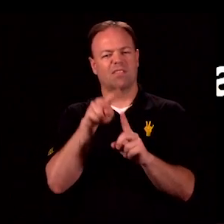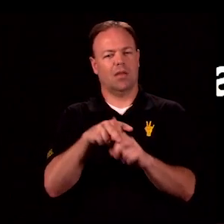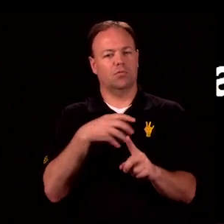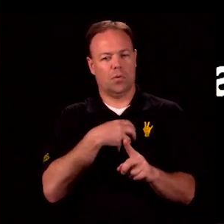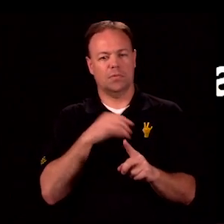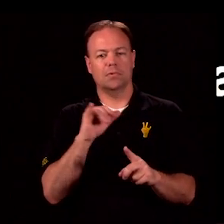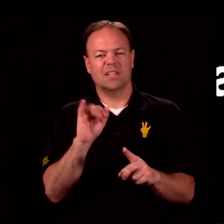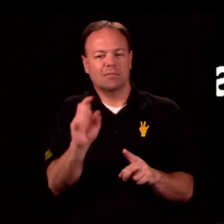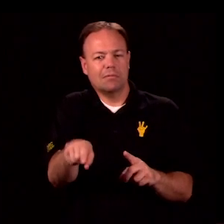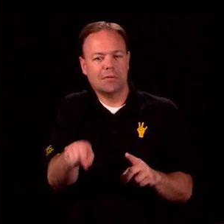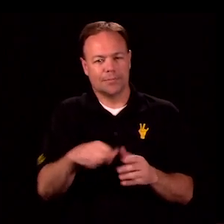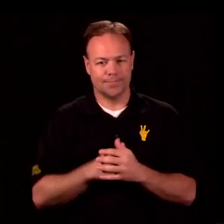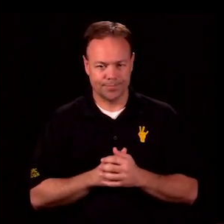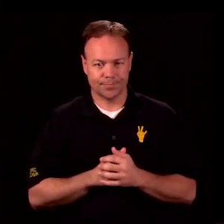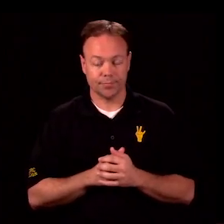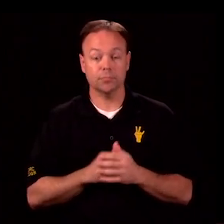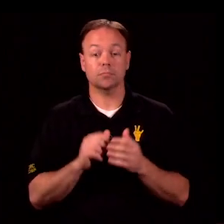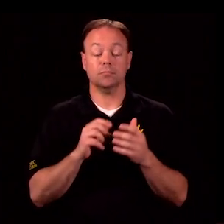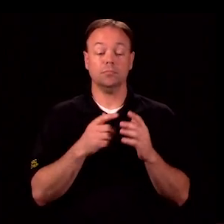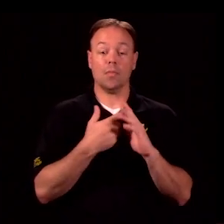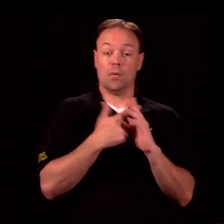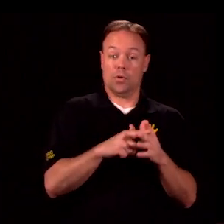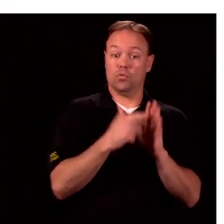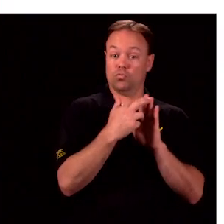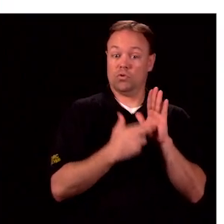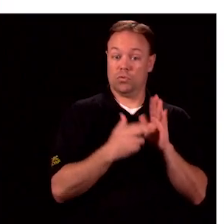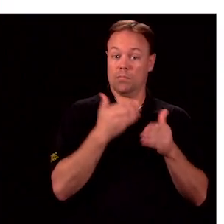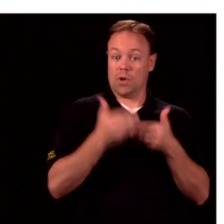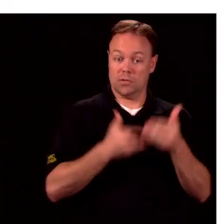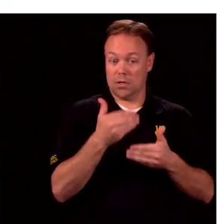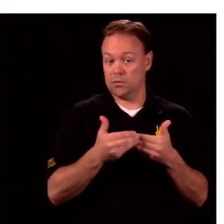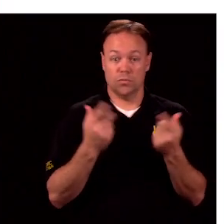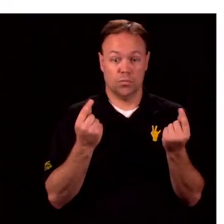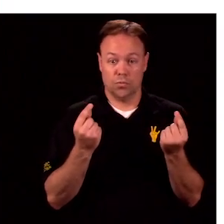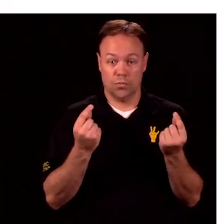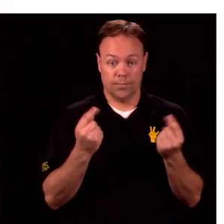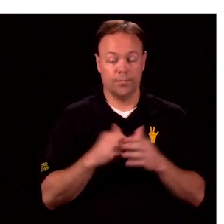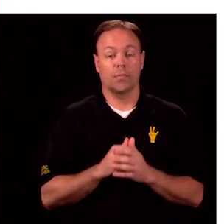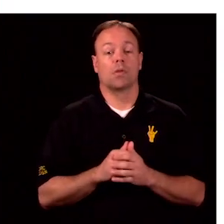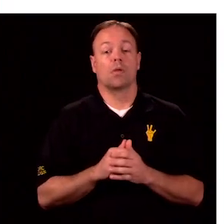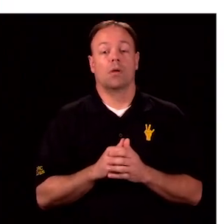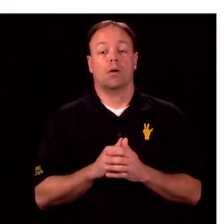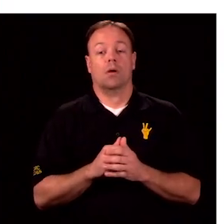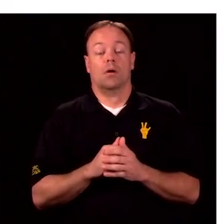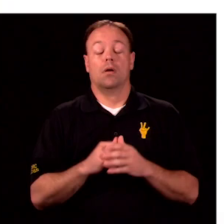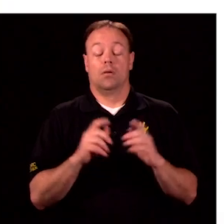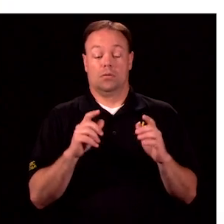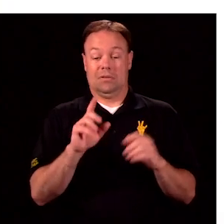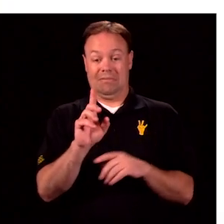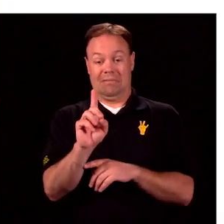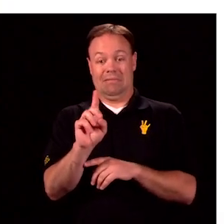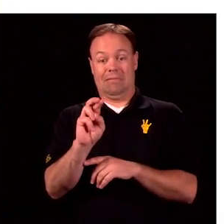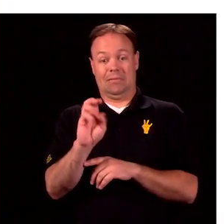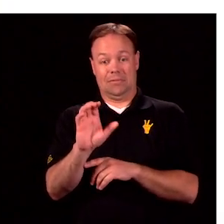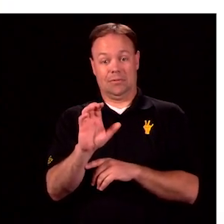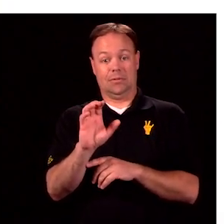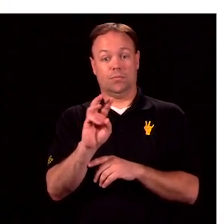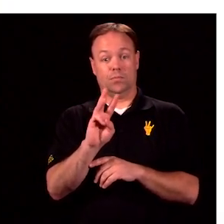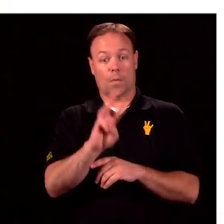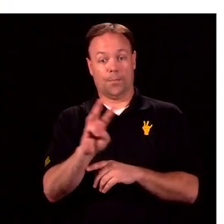necessary. To begin the registration process, go to the DRC website by